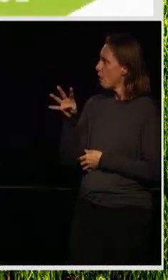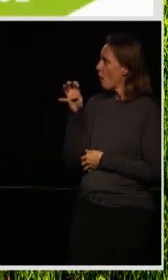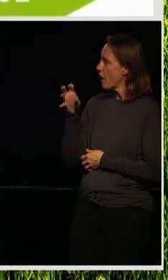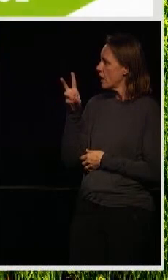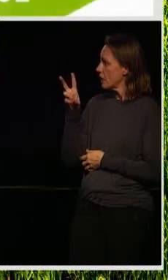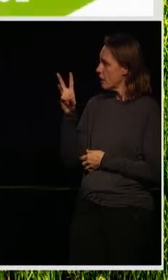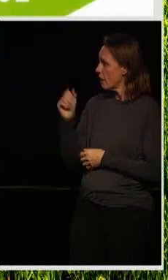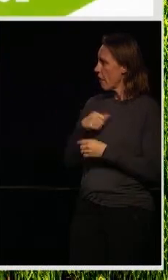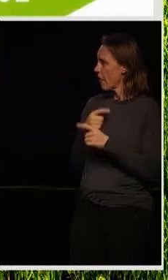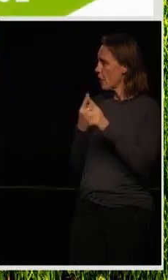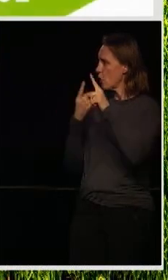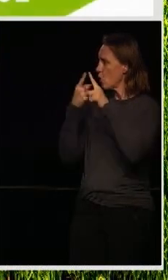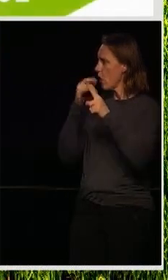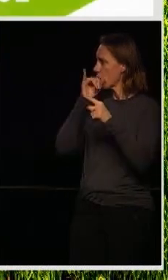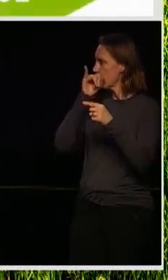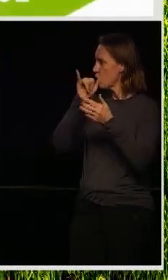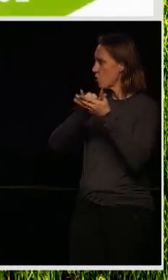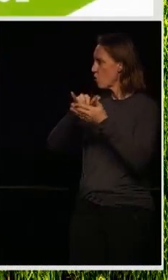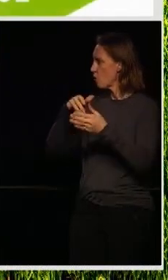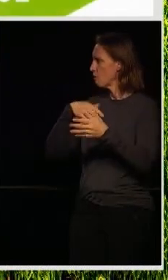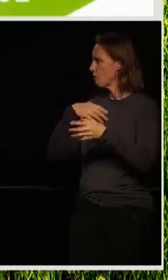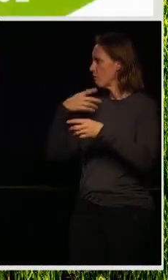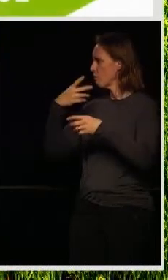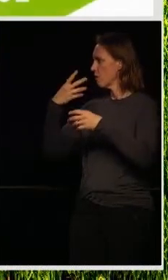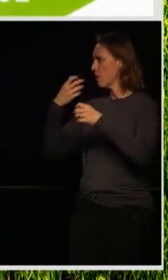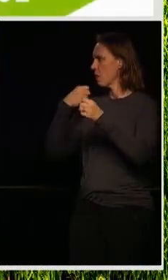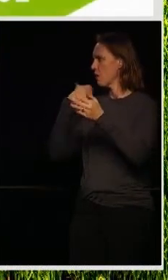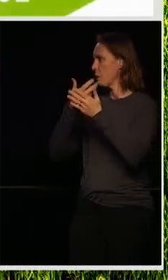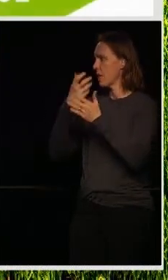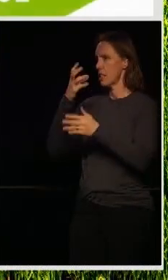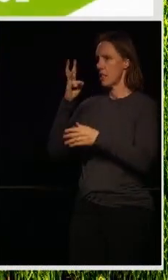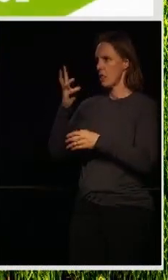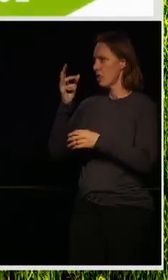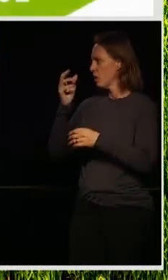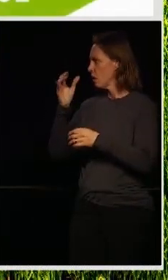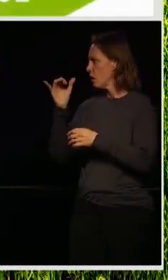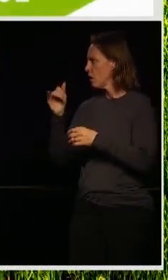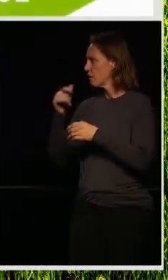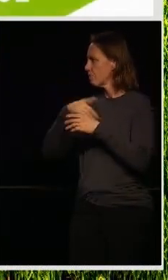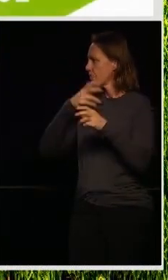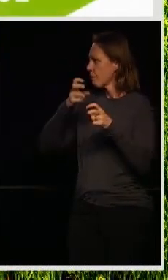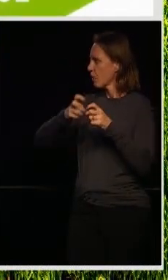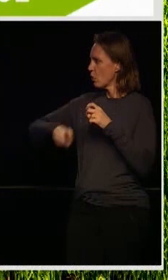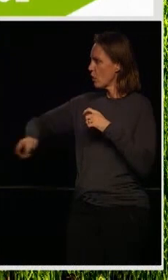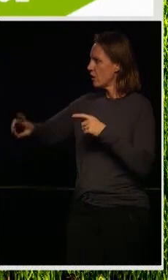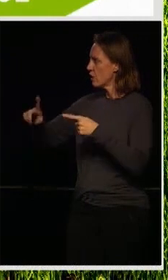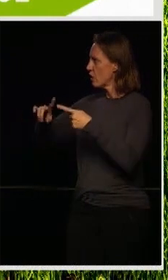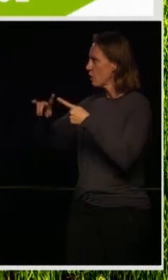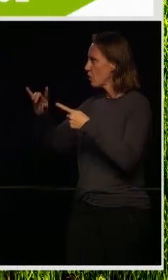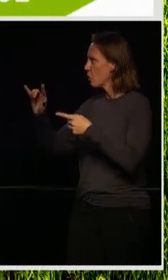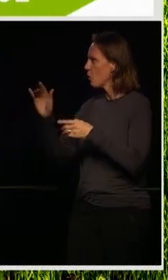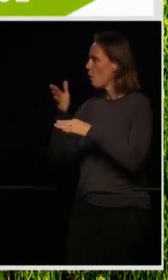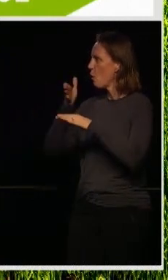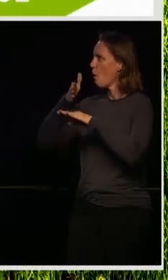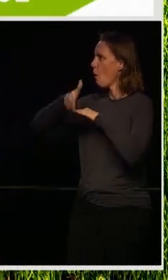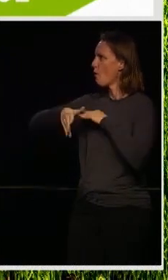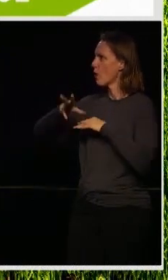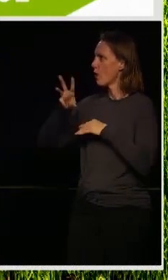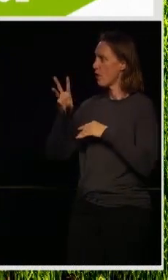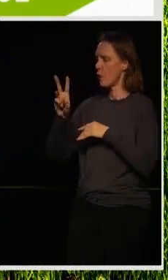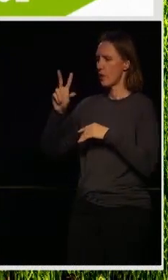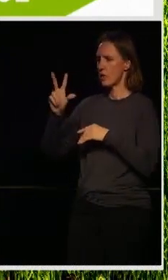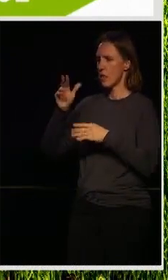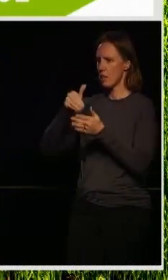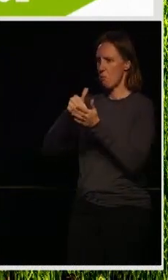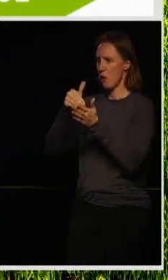reach 6,000 devices installed in as many storage units by 2029, which would translate in a turnover of over $36